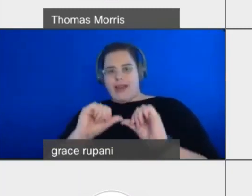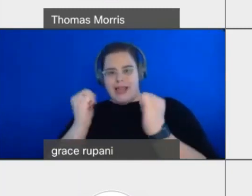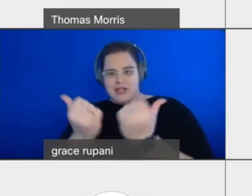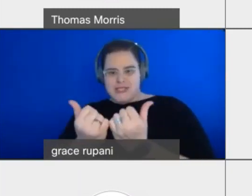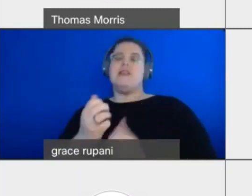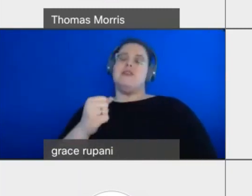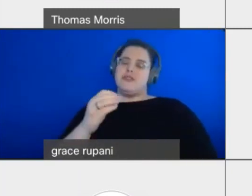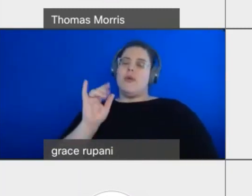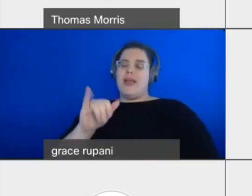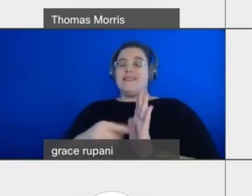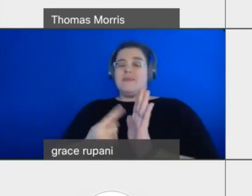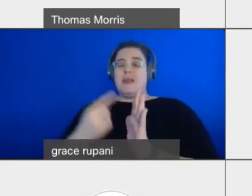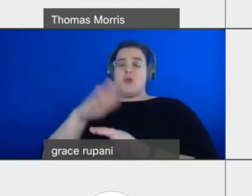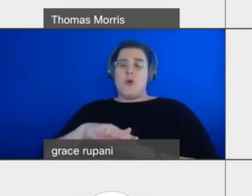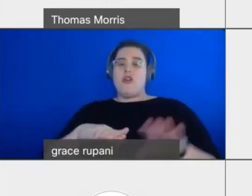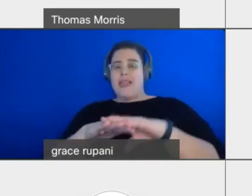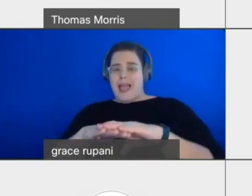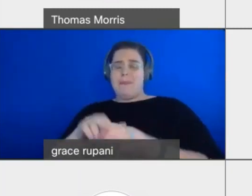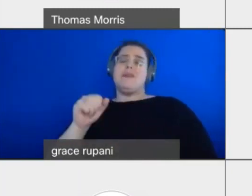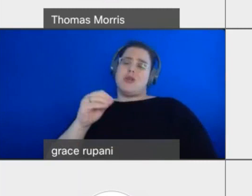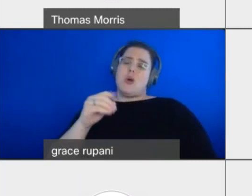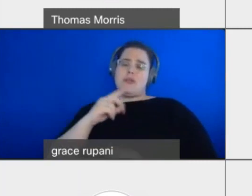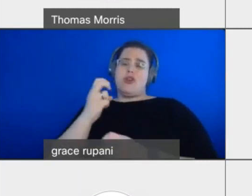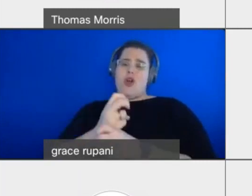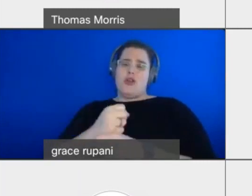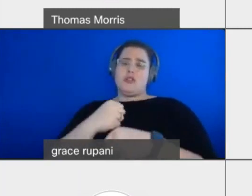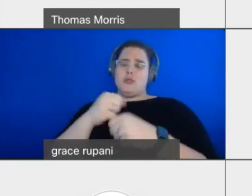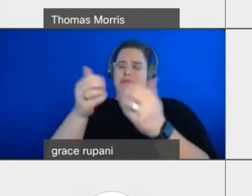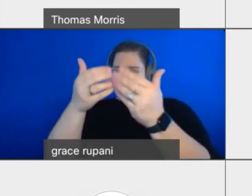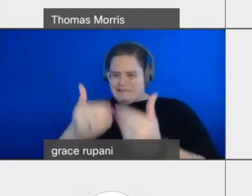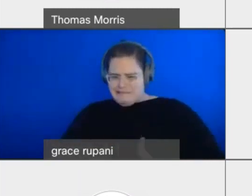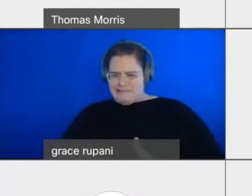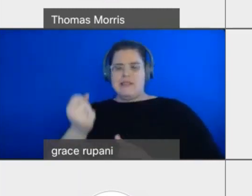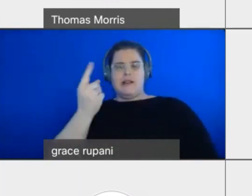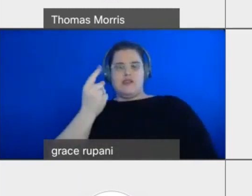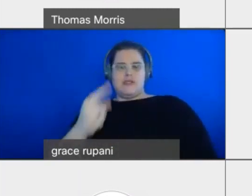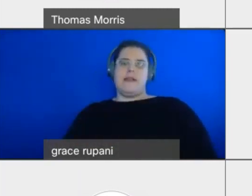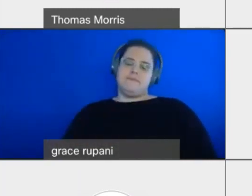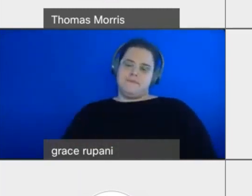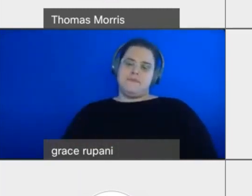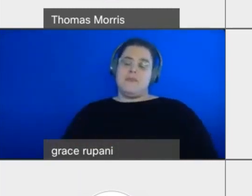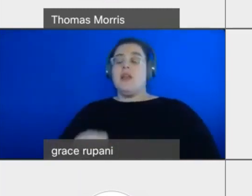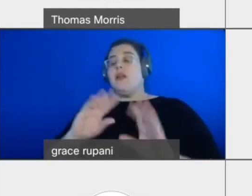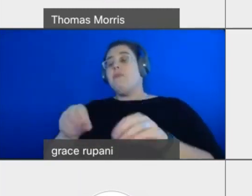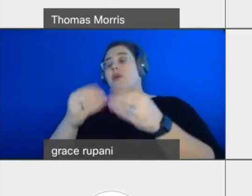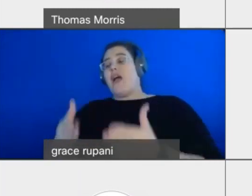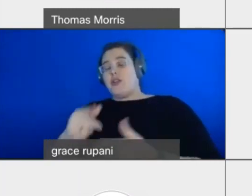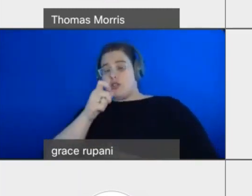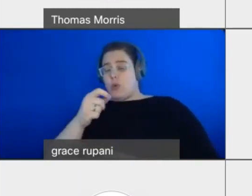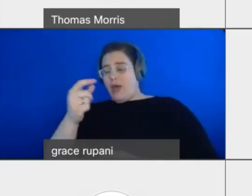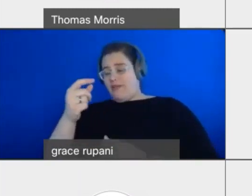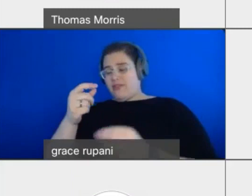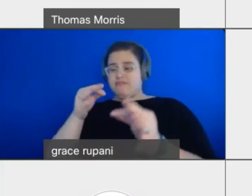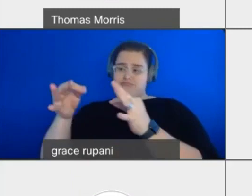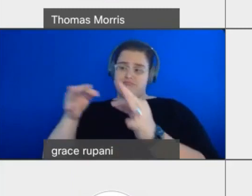report. I will say that the providers who have pointed out the challenges with it have been the providers